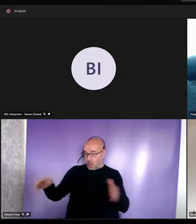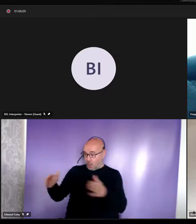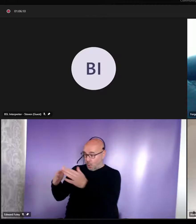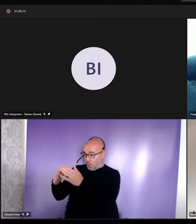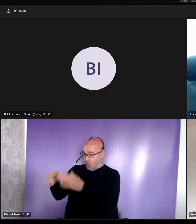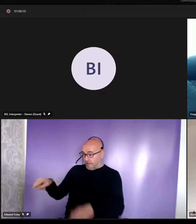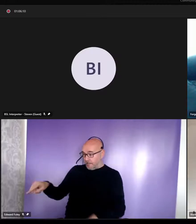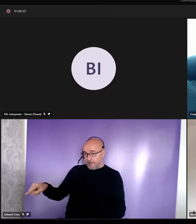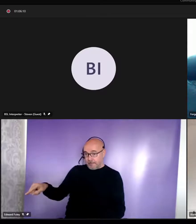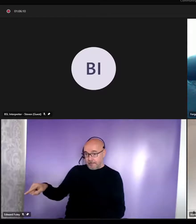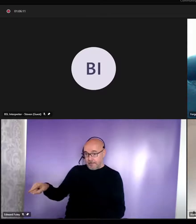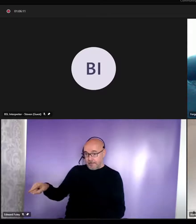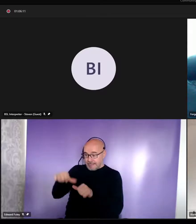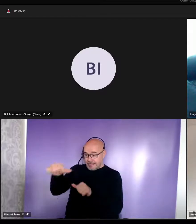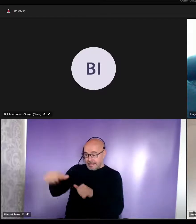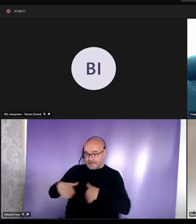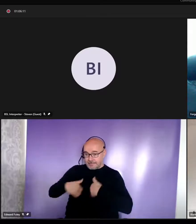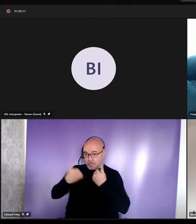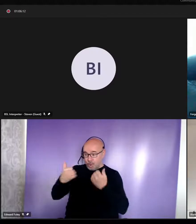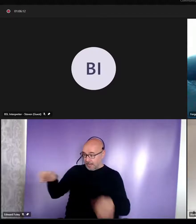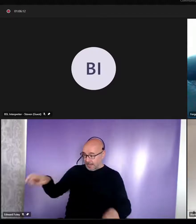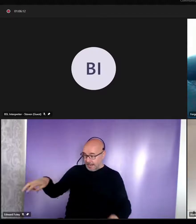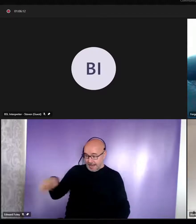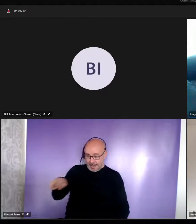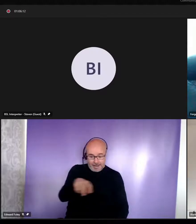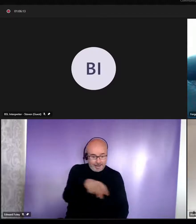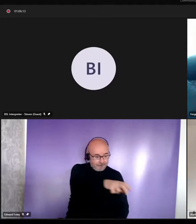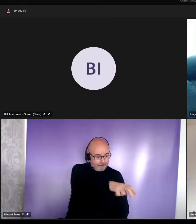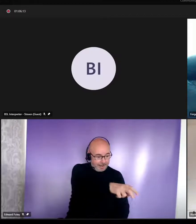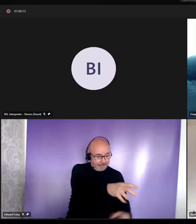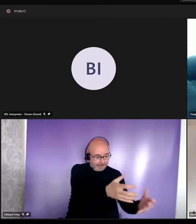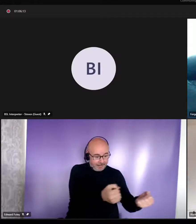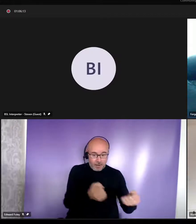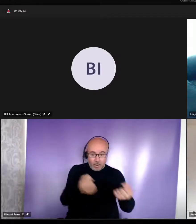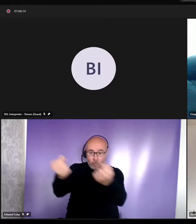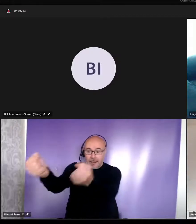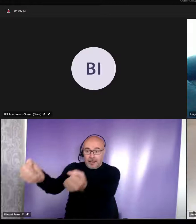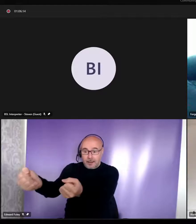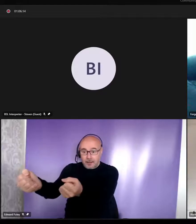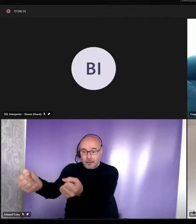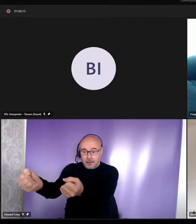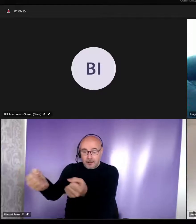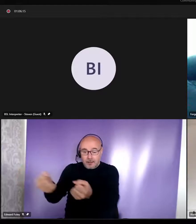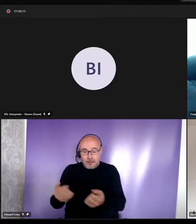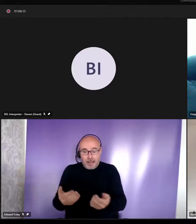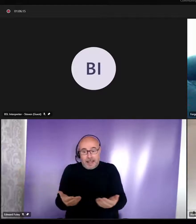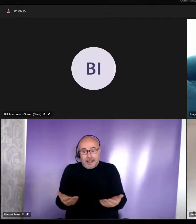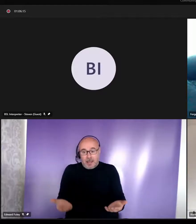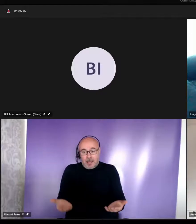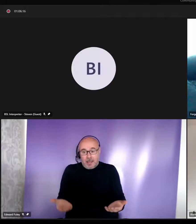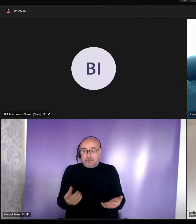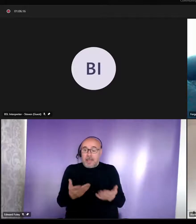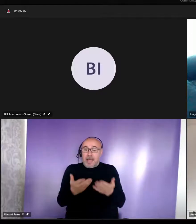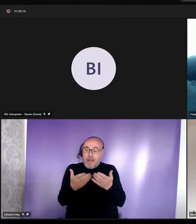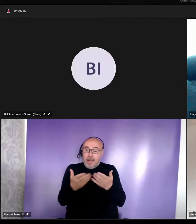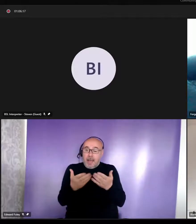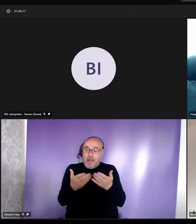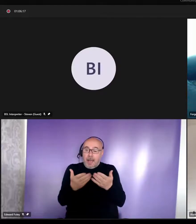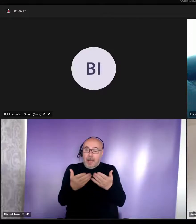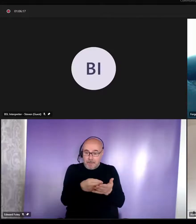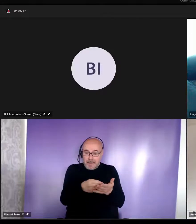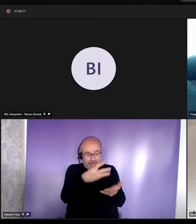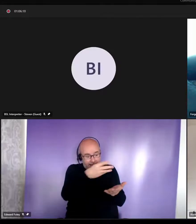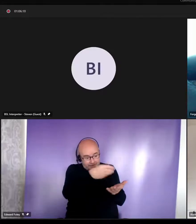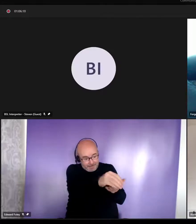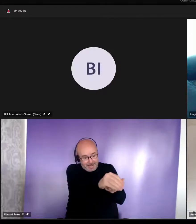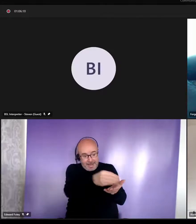until they come back the next morning. Now, there's an ongoing, whilst Catherine said public money paid for